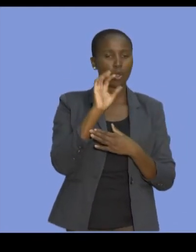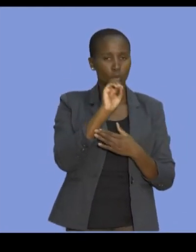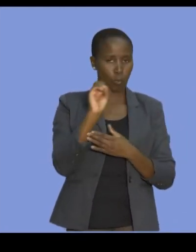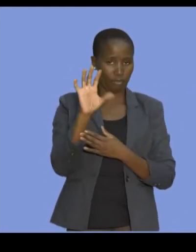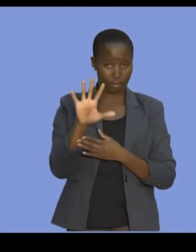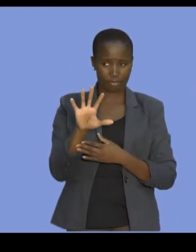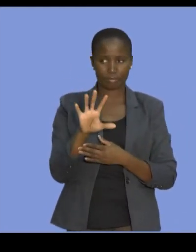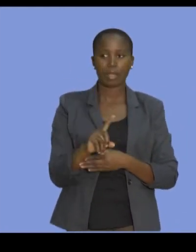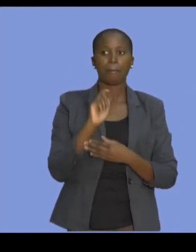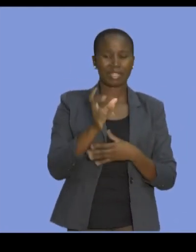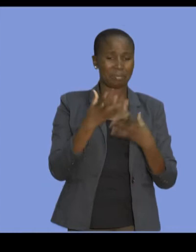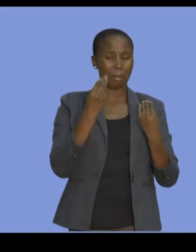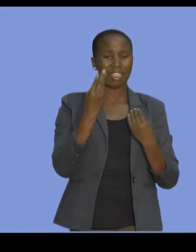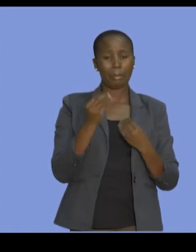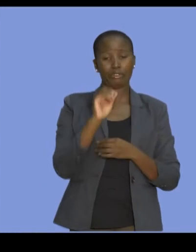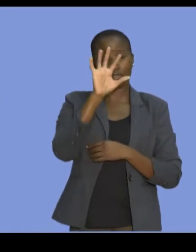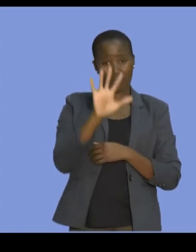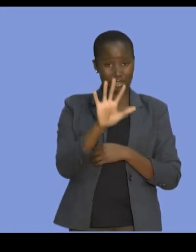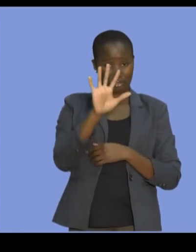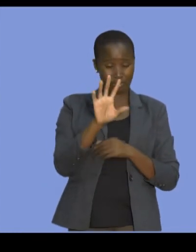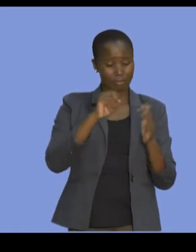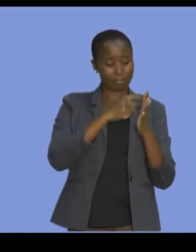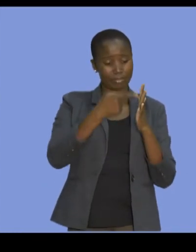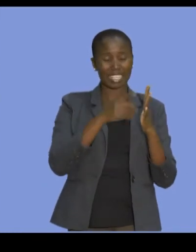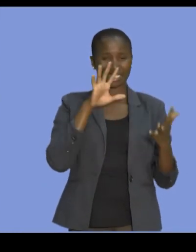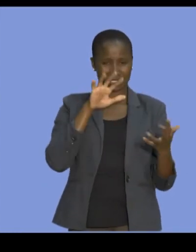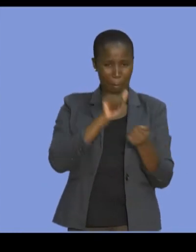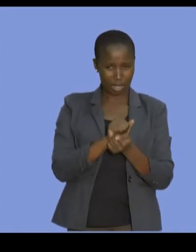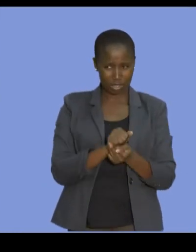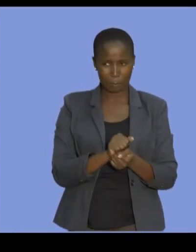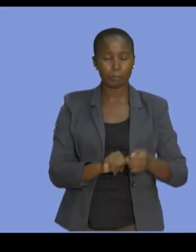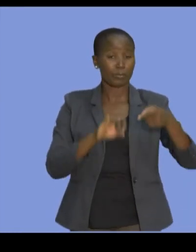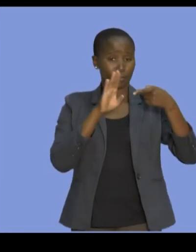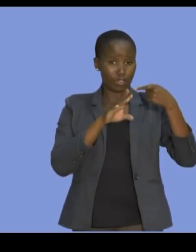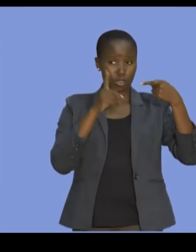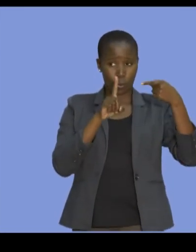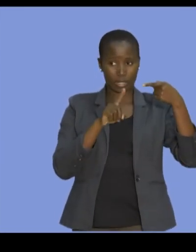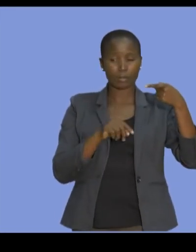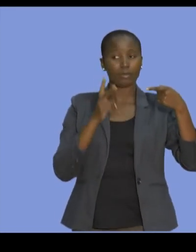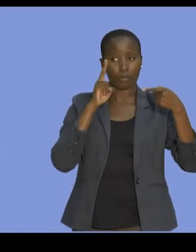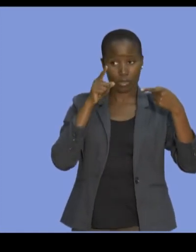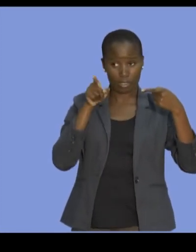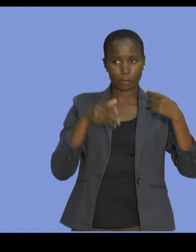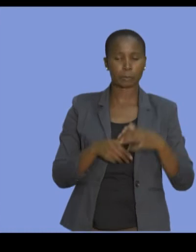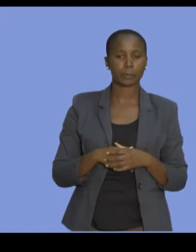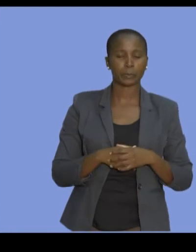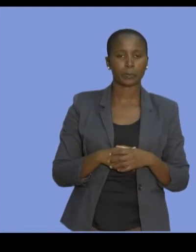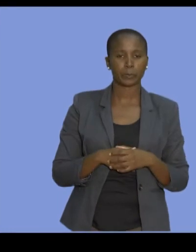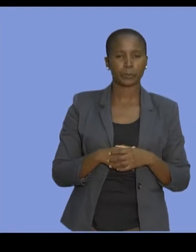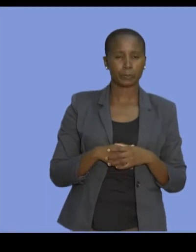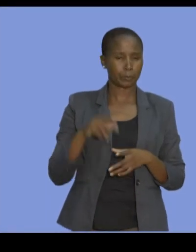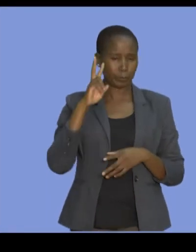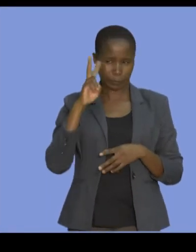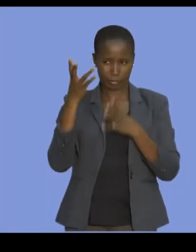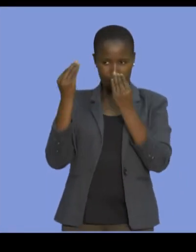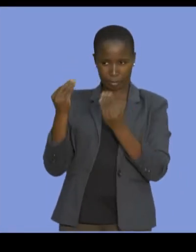is to find the 5-number summary. The 5-number summary, so we're going to look at that. Let's look at the data there,